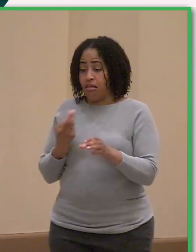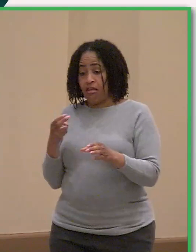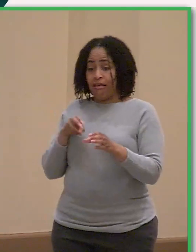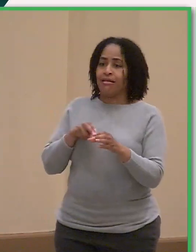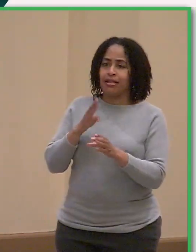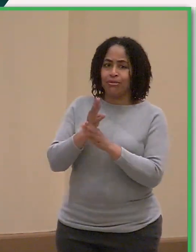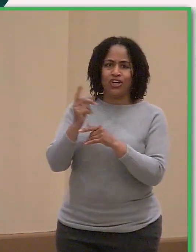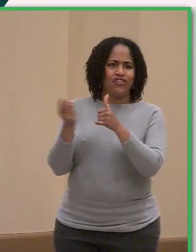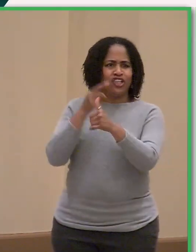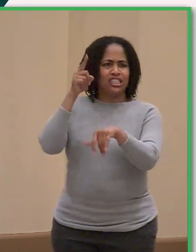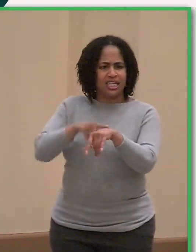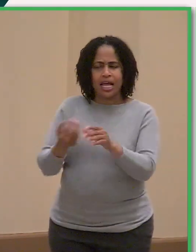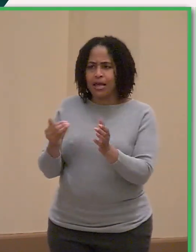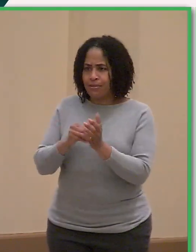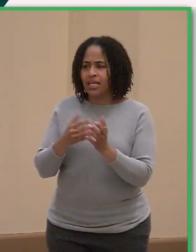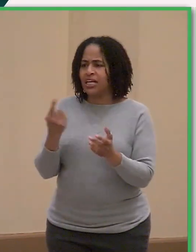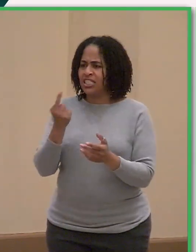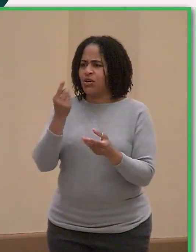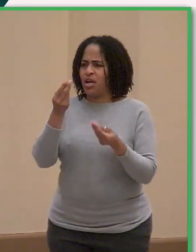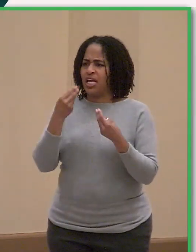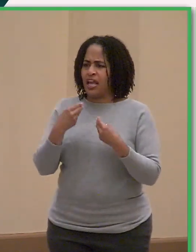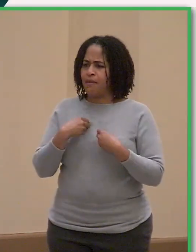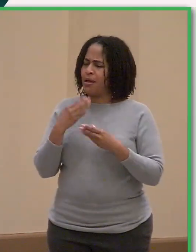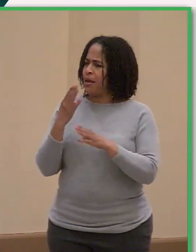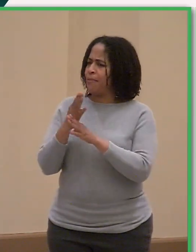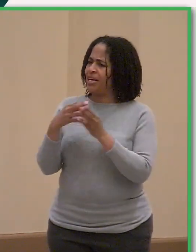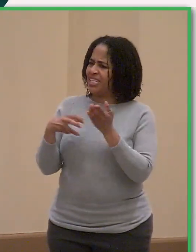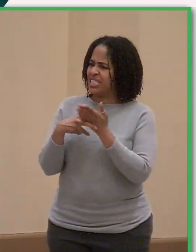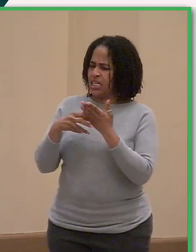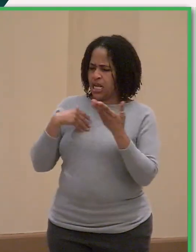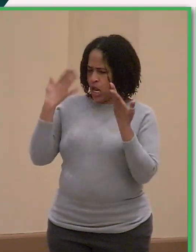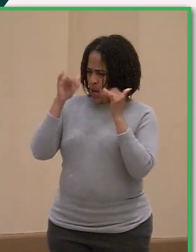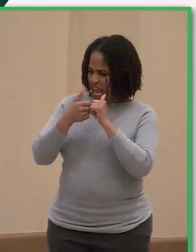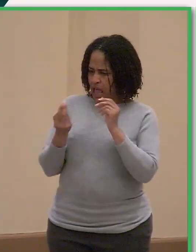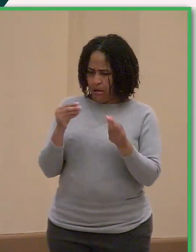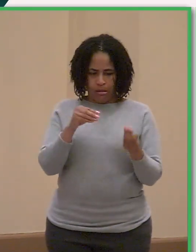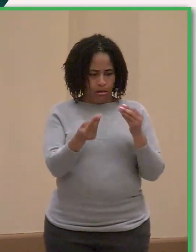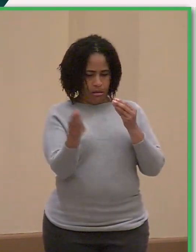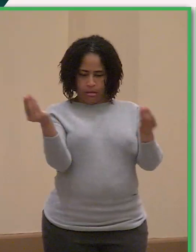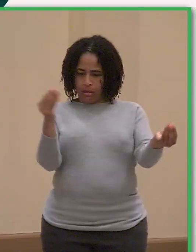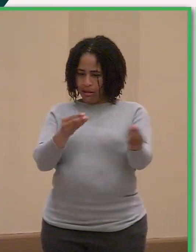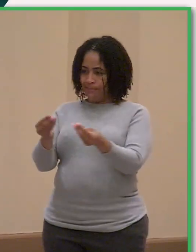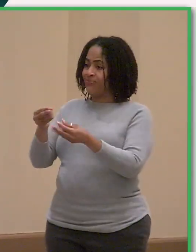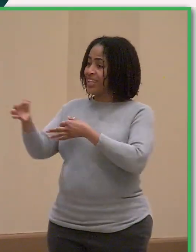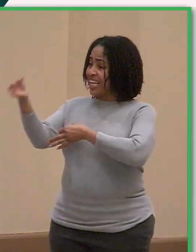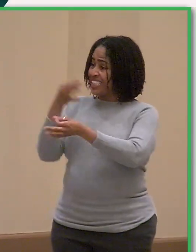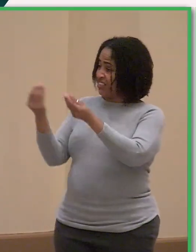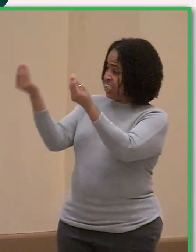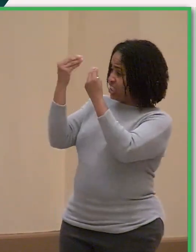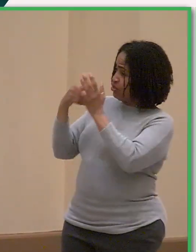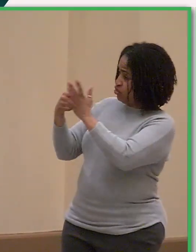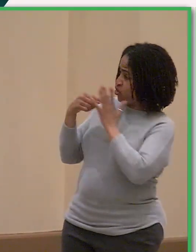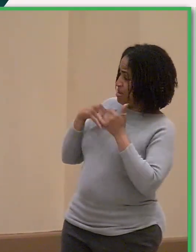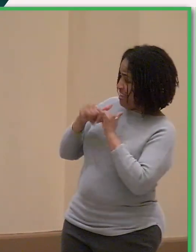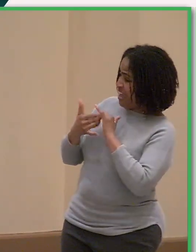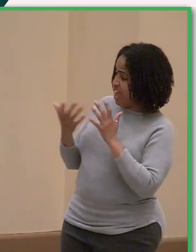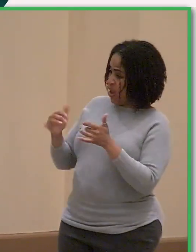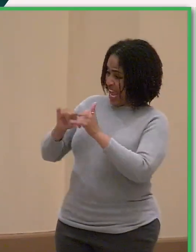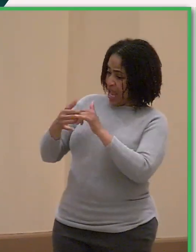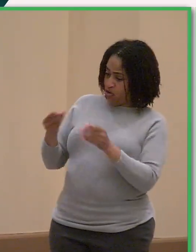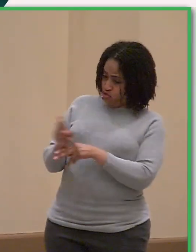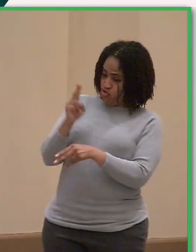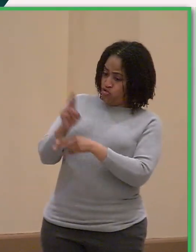for the first time, someone gave me some bus tickets and I didn't know how to use them. And instead of teaching me and showing me how